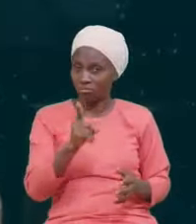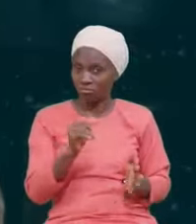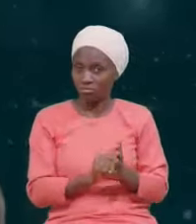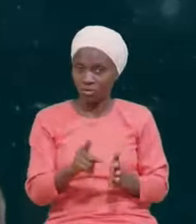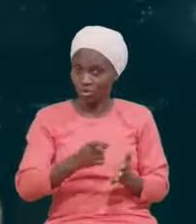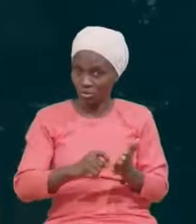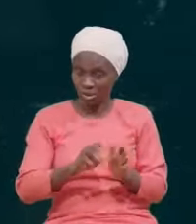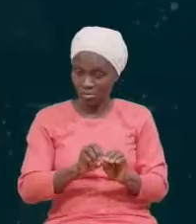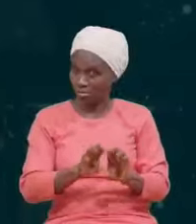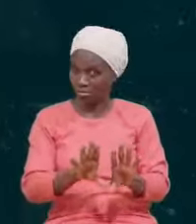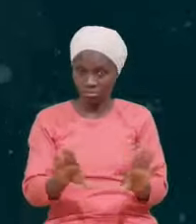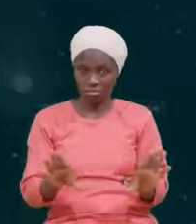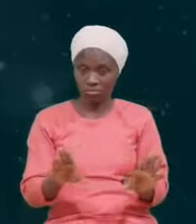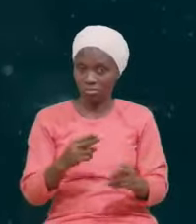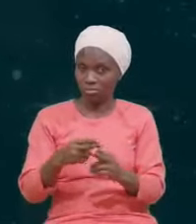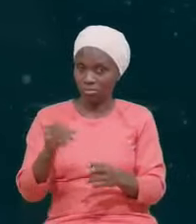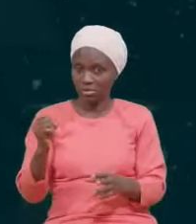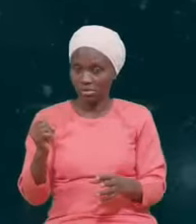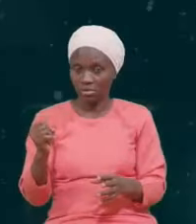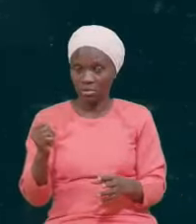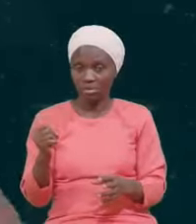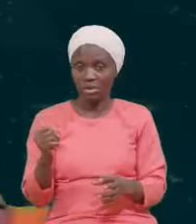clearly the names